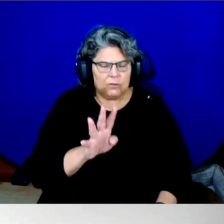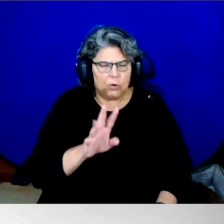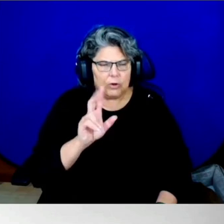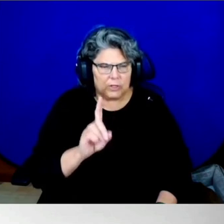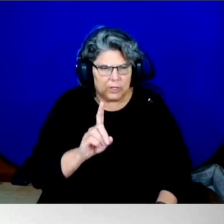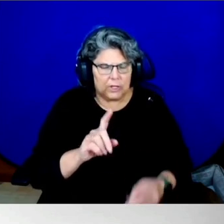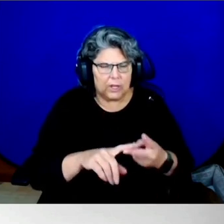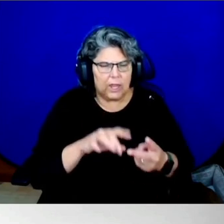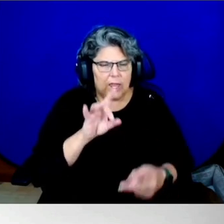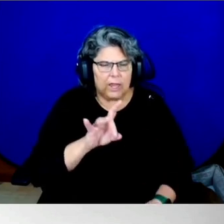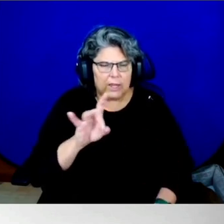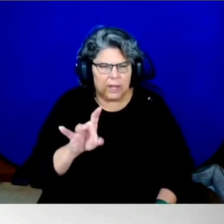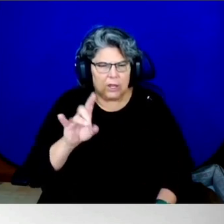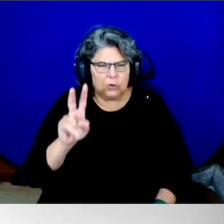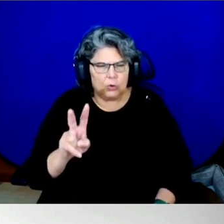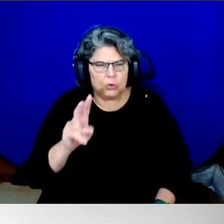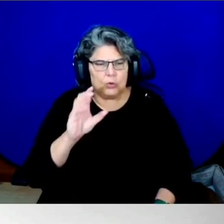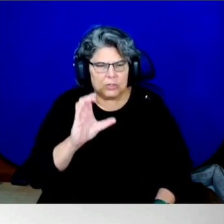882C,